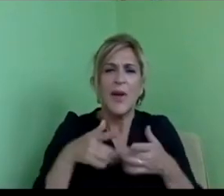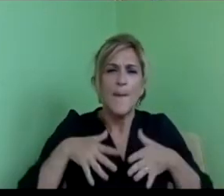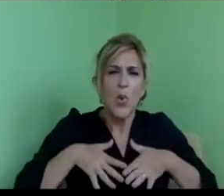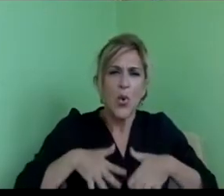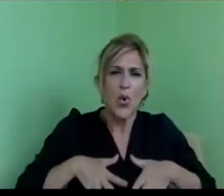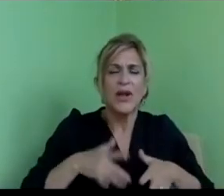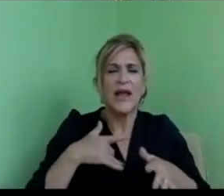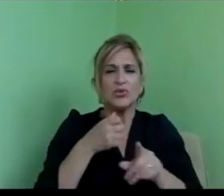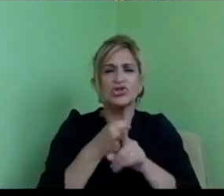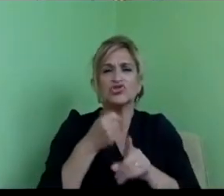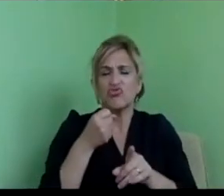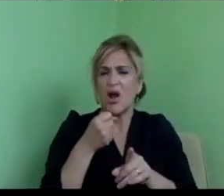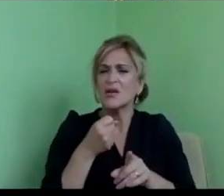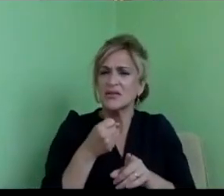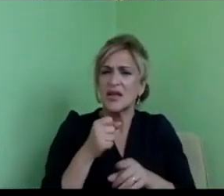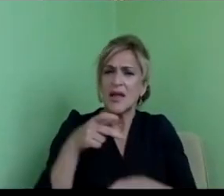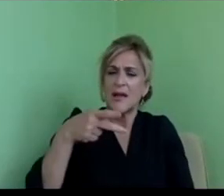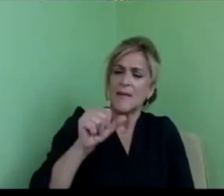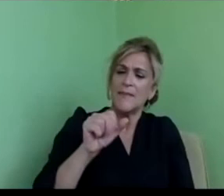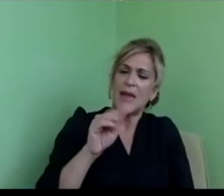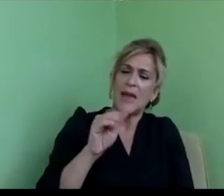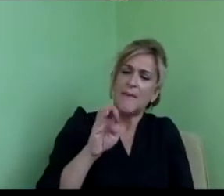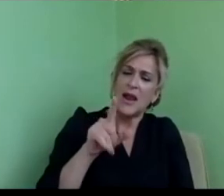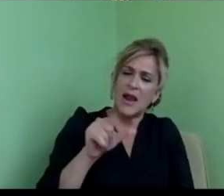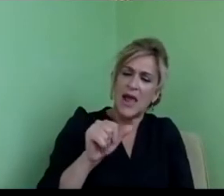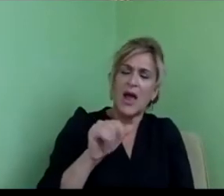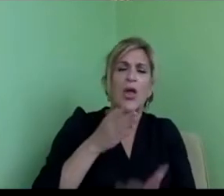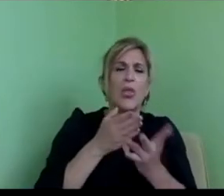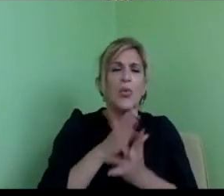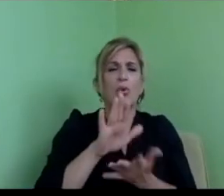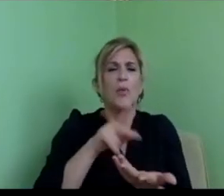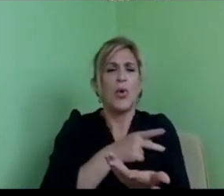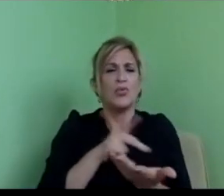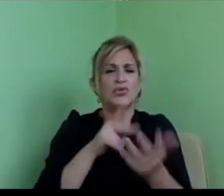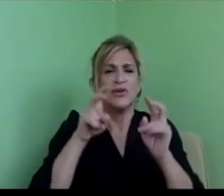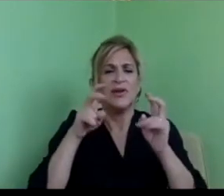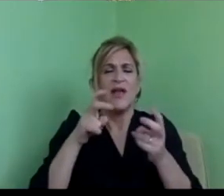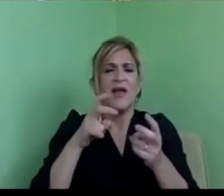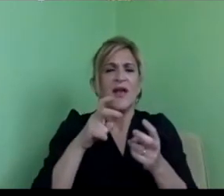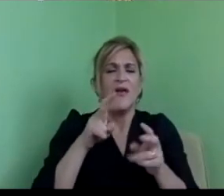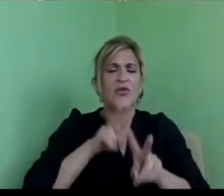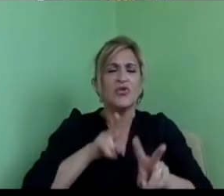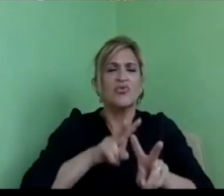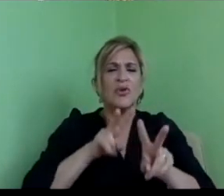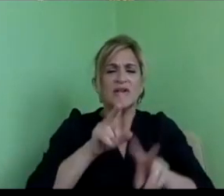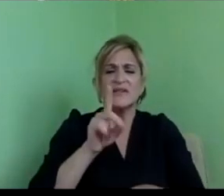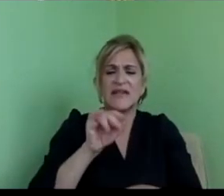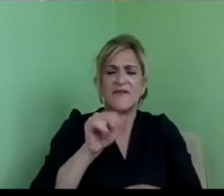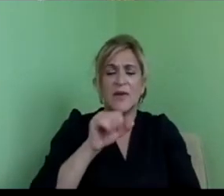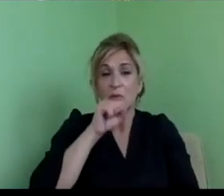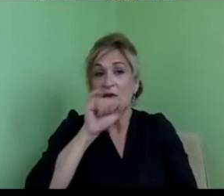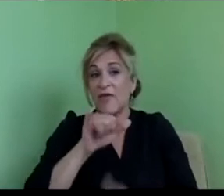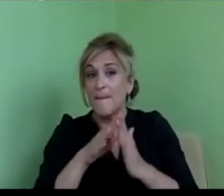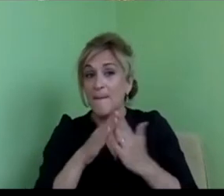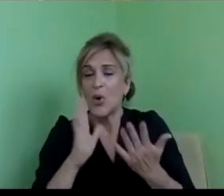struck um pamela in funeral diva i love that book um and you're reading today but i was